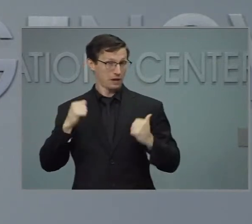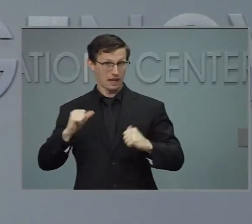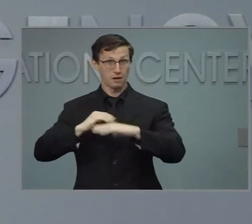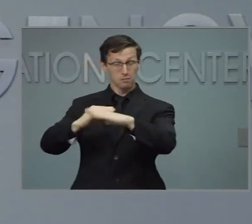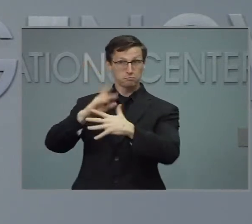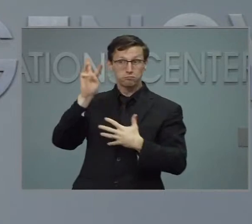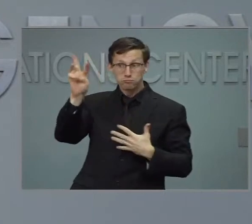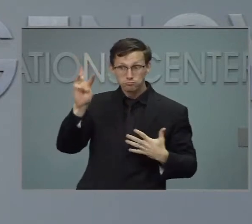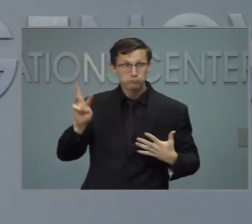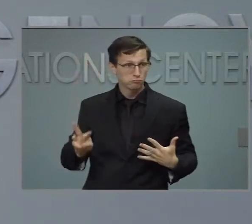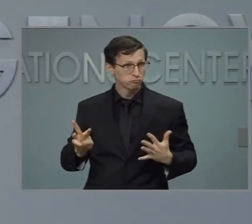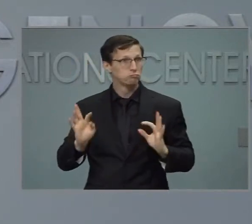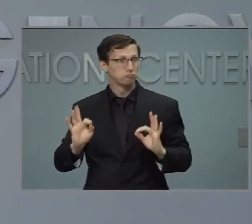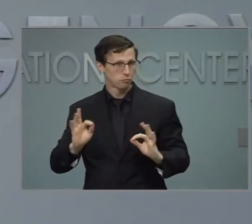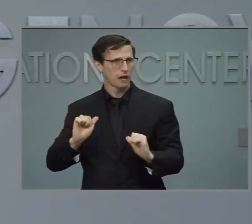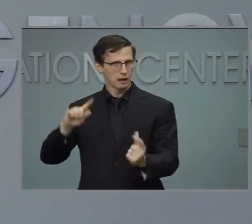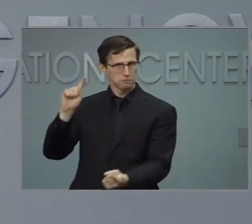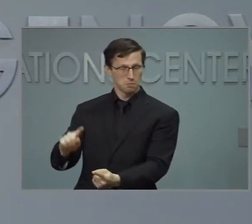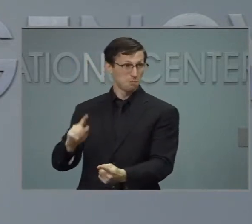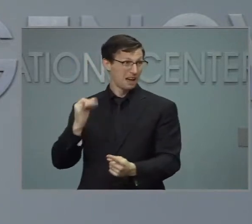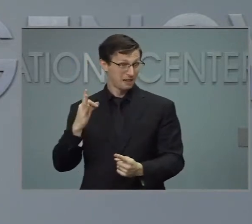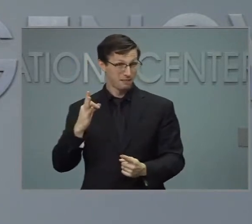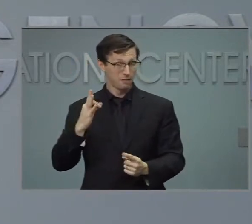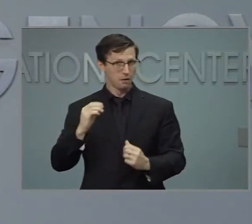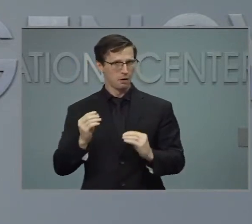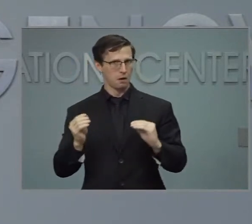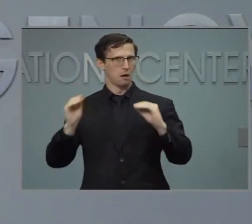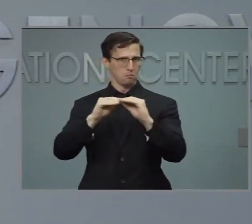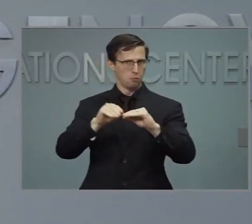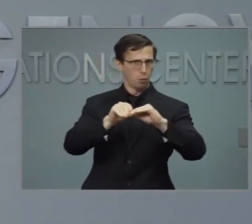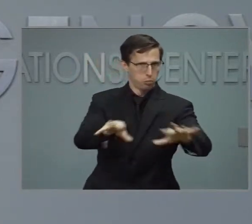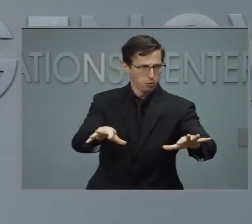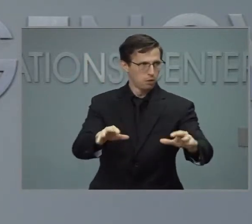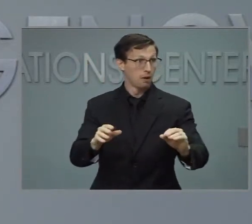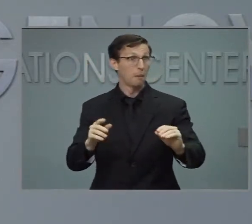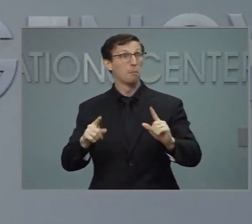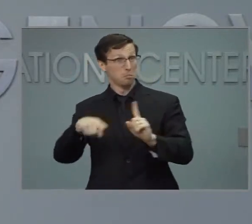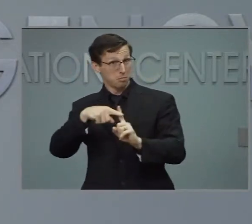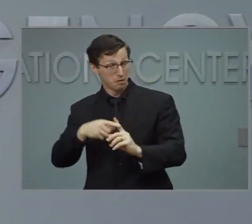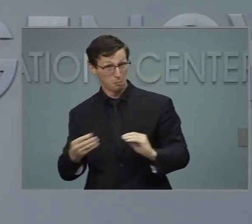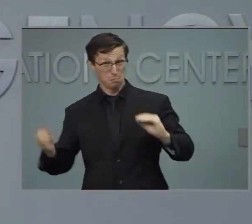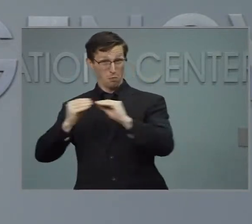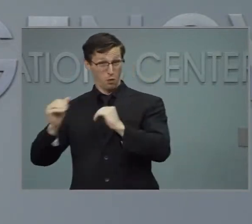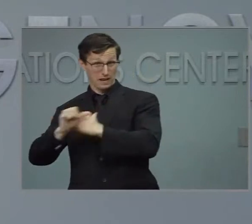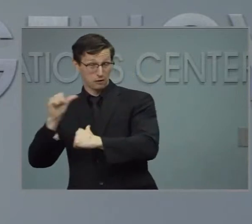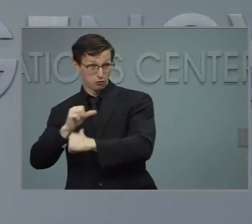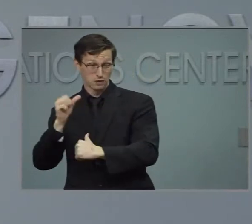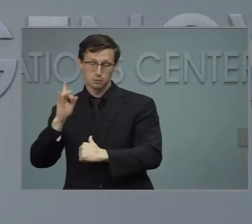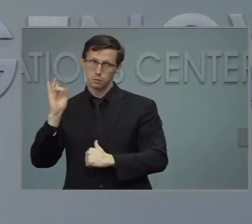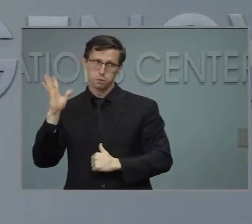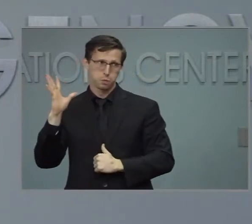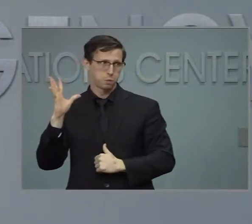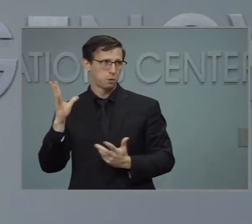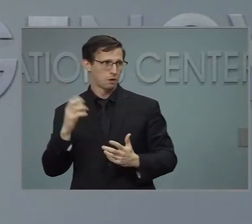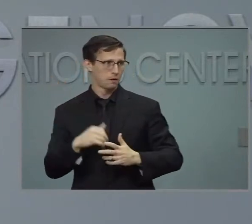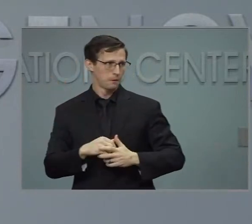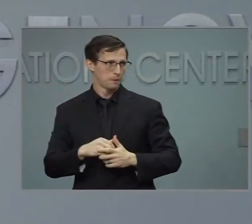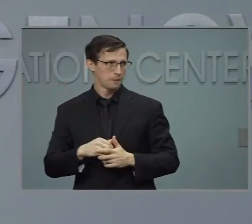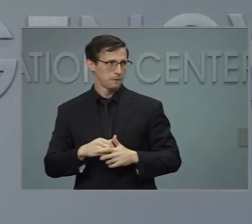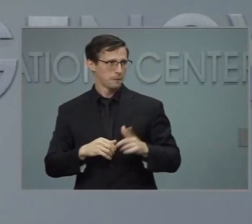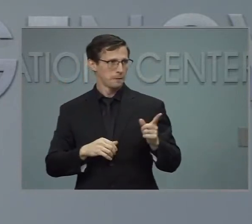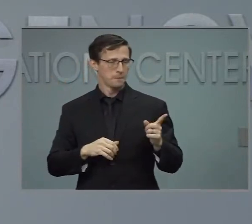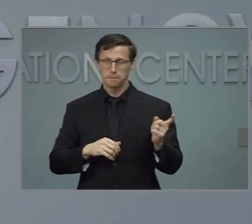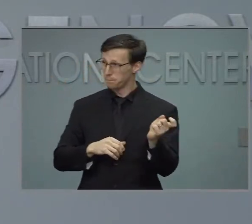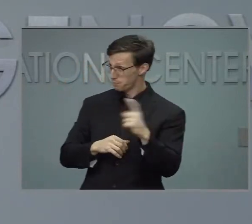worry if we put those two together, if this virus keeps changing, it's the other reason why we all need to get vaccinated. And last thing, has the mortality though increased with the other